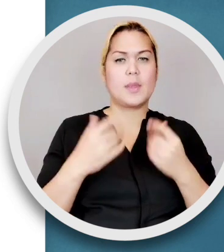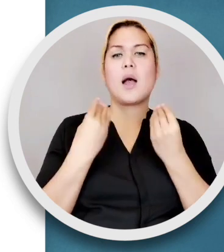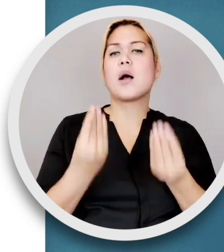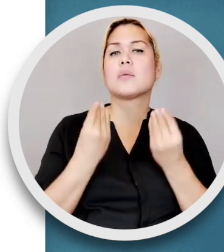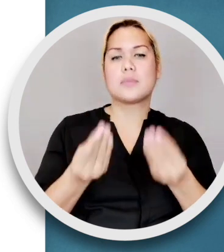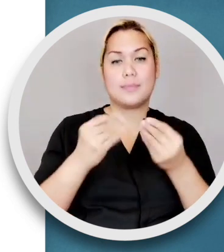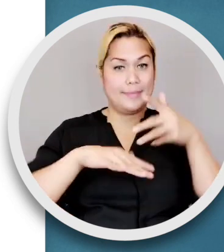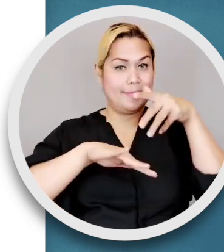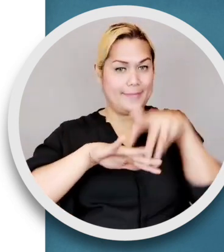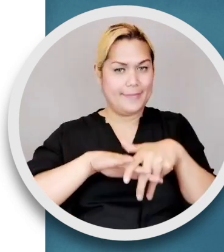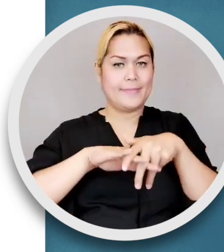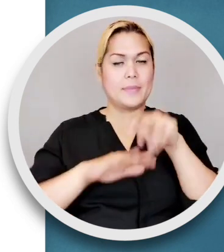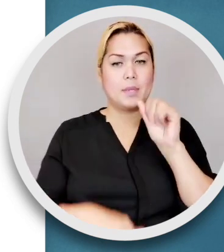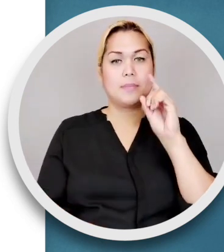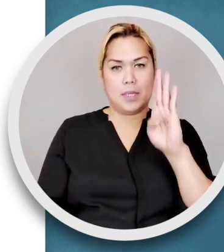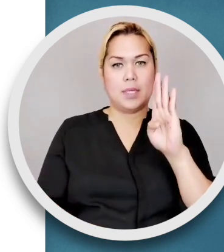Development Bank in South Asia?